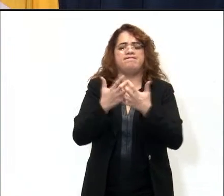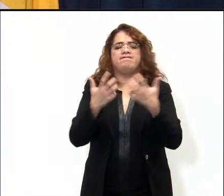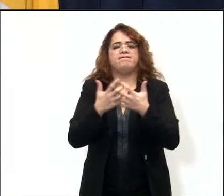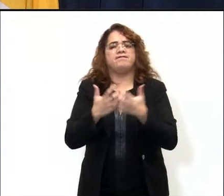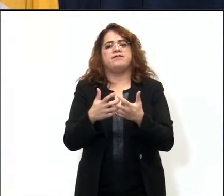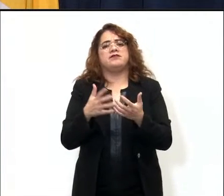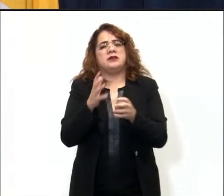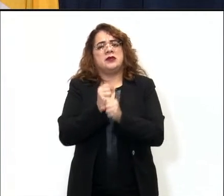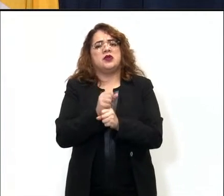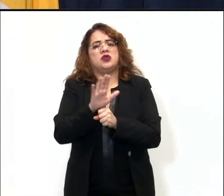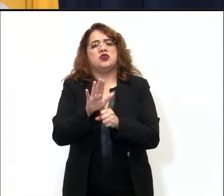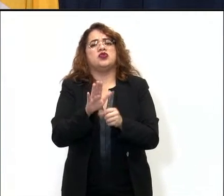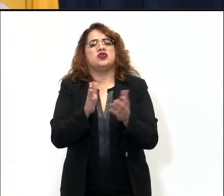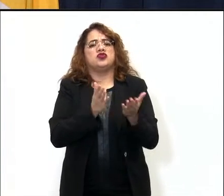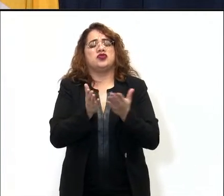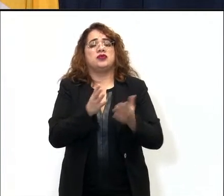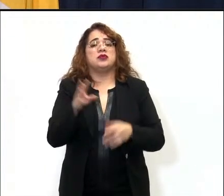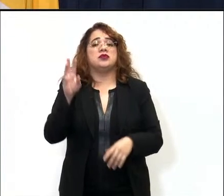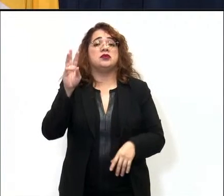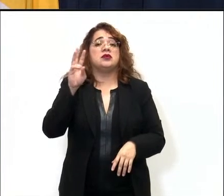el sitio